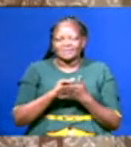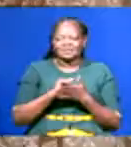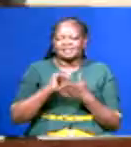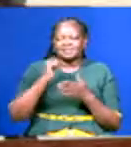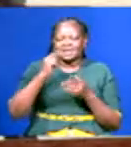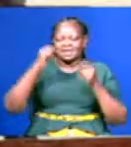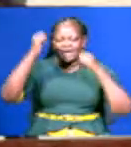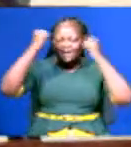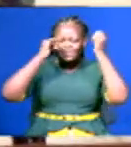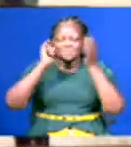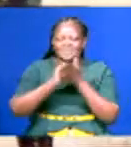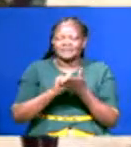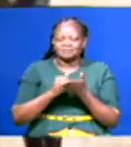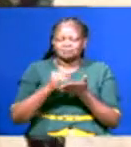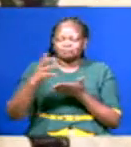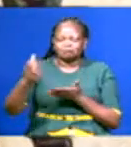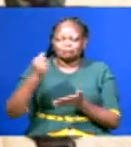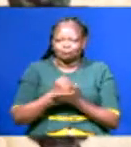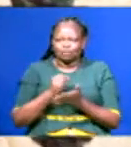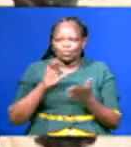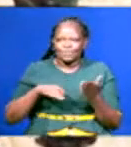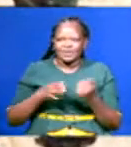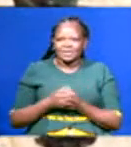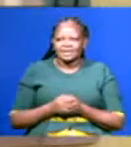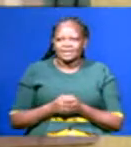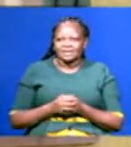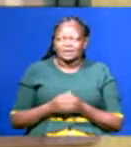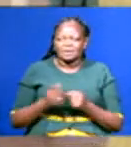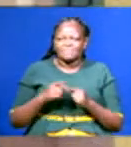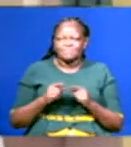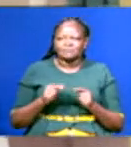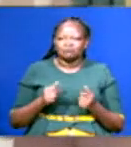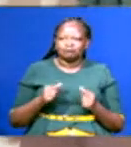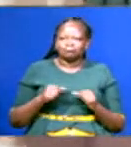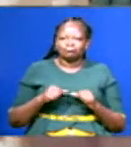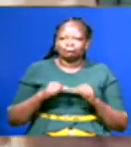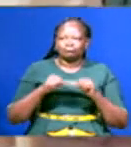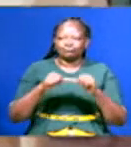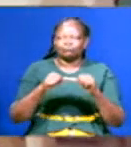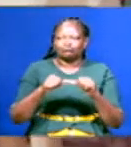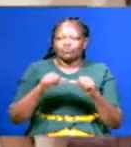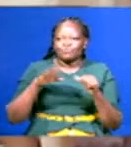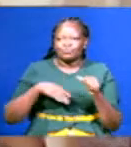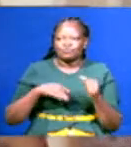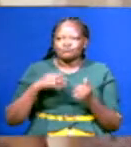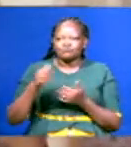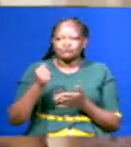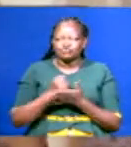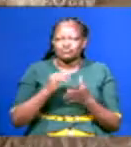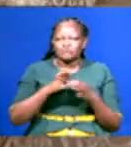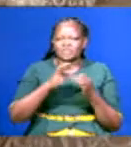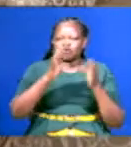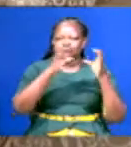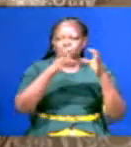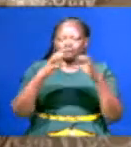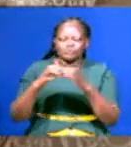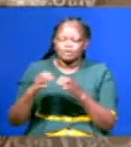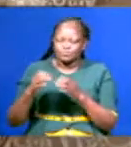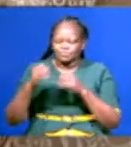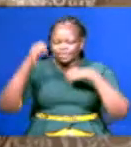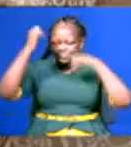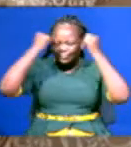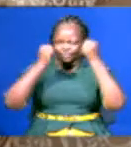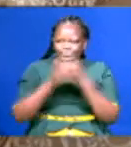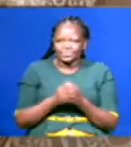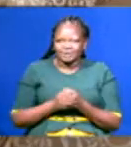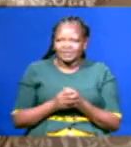recruited women. But agitation continued for women to be recruited to join other units of the military. The military